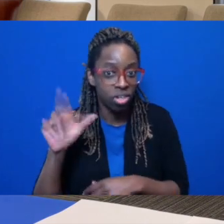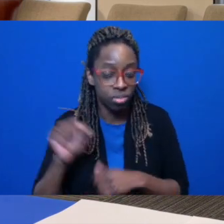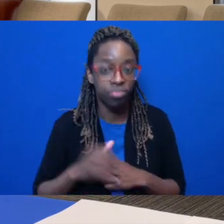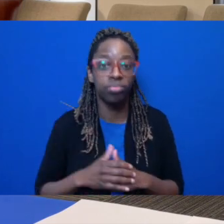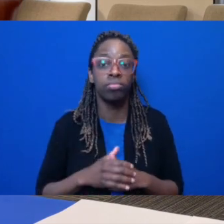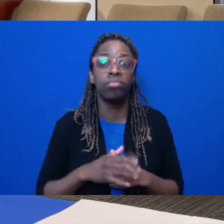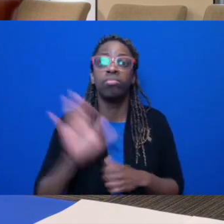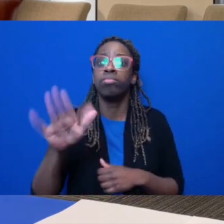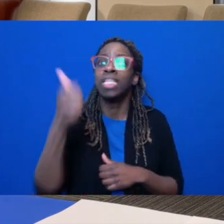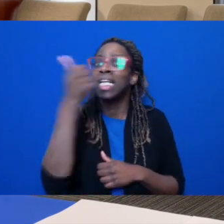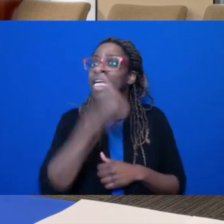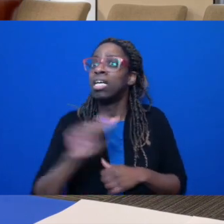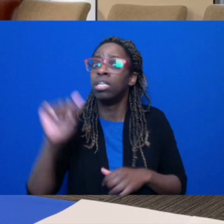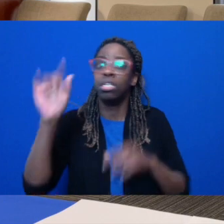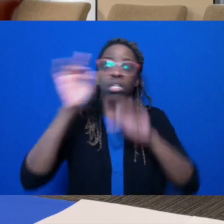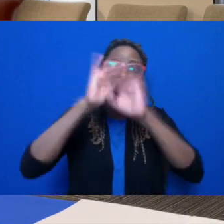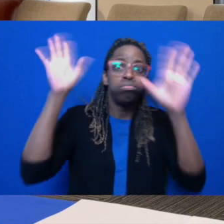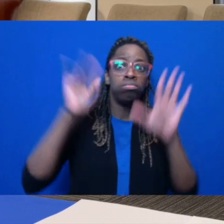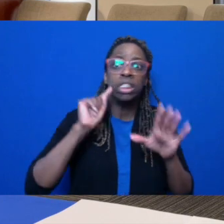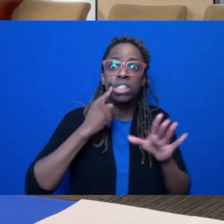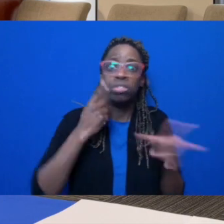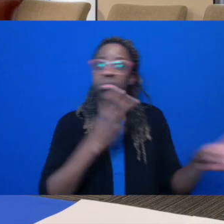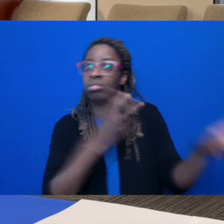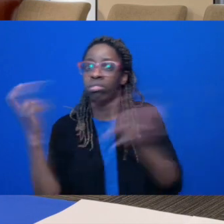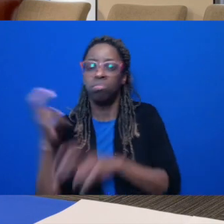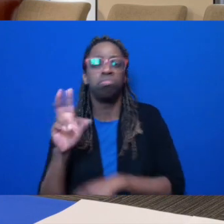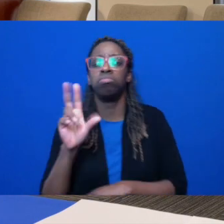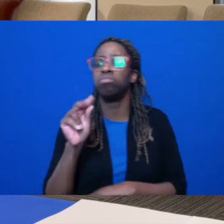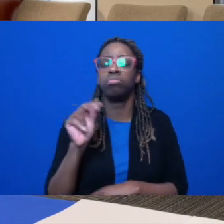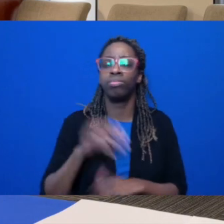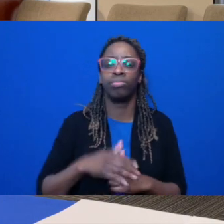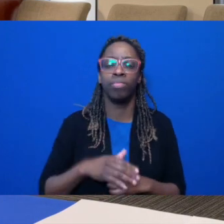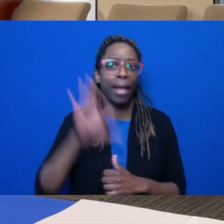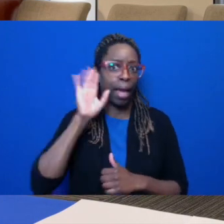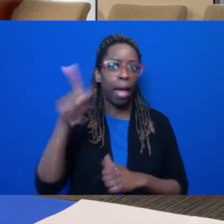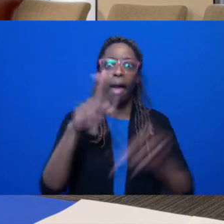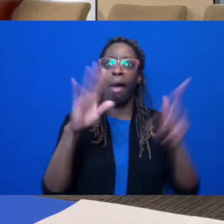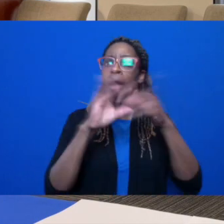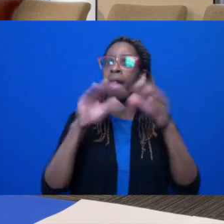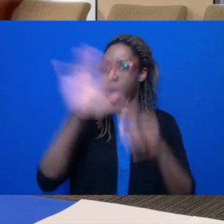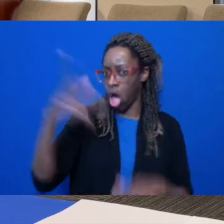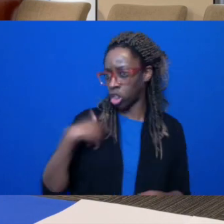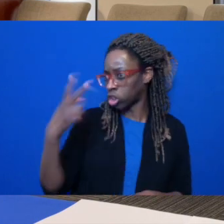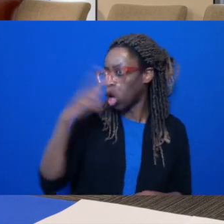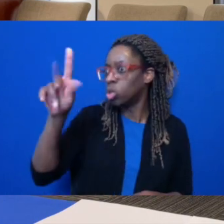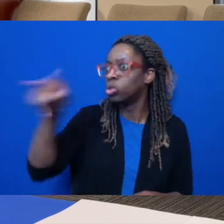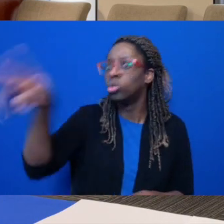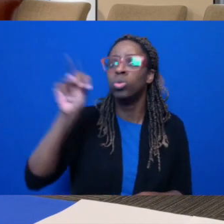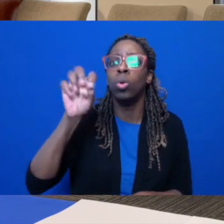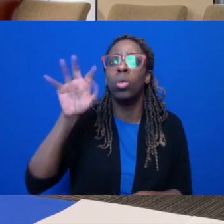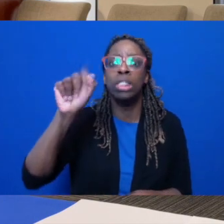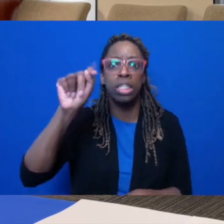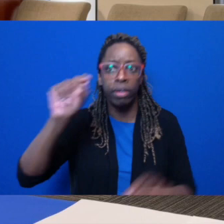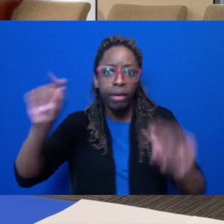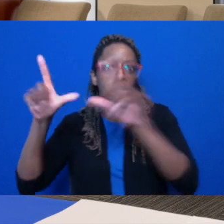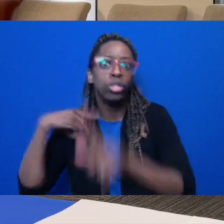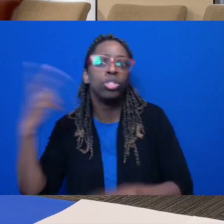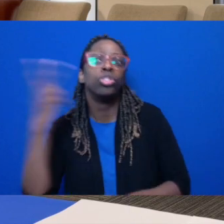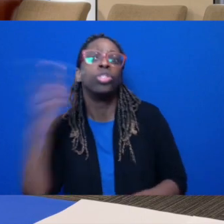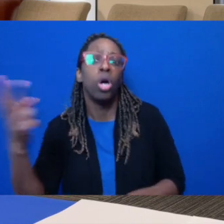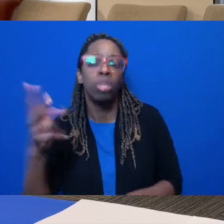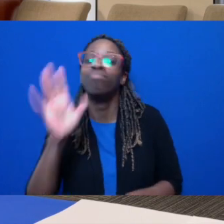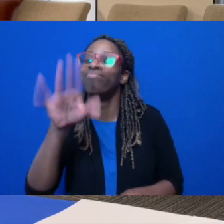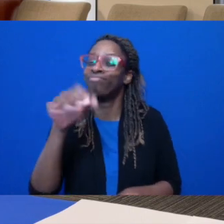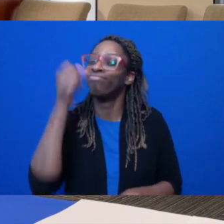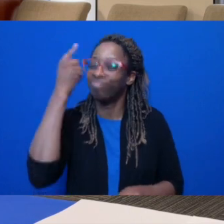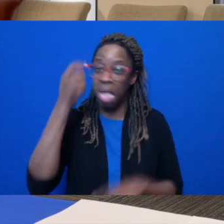allergies against this vaccine. So if you have an allergy against the vaccine, a known allergy, or you're